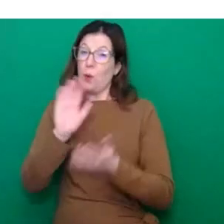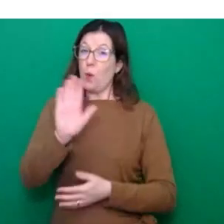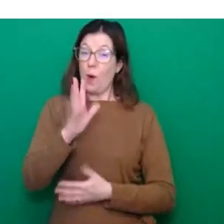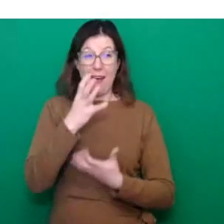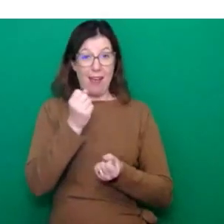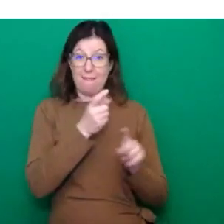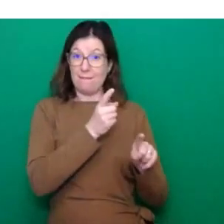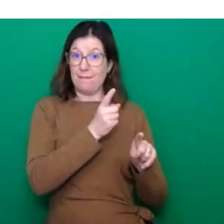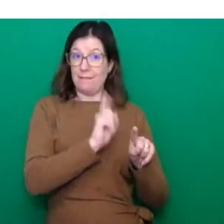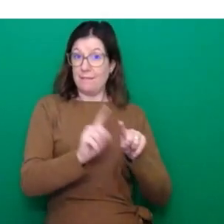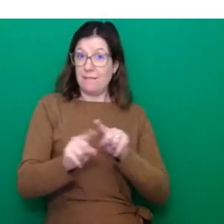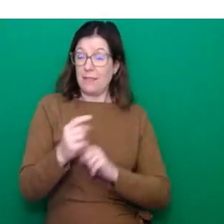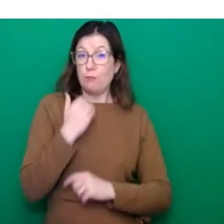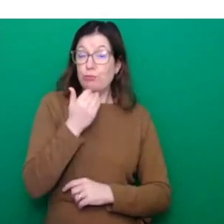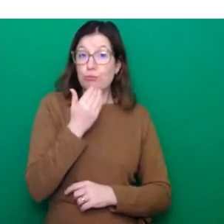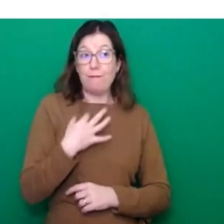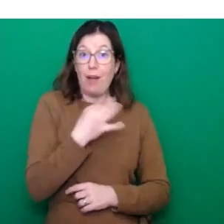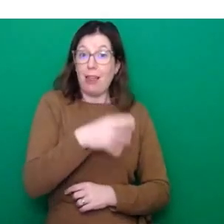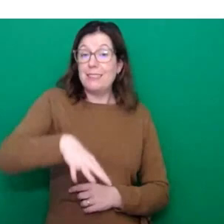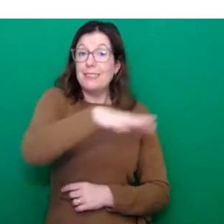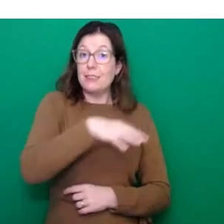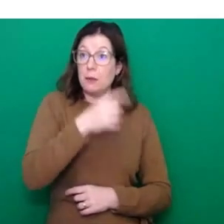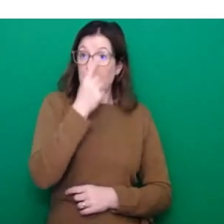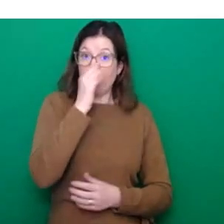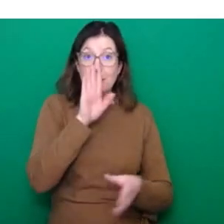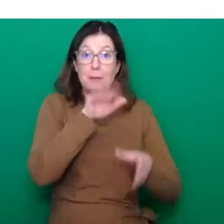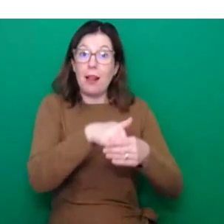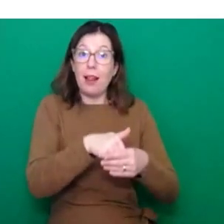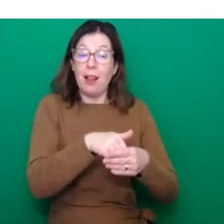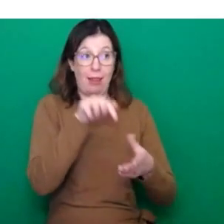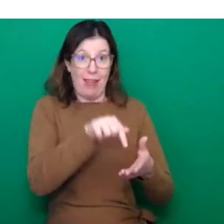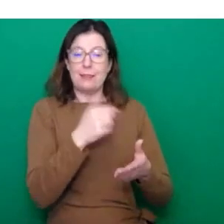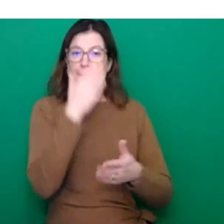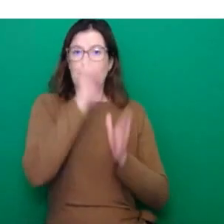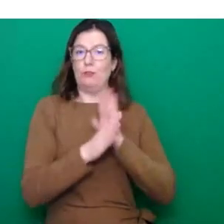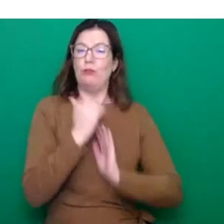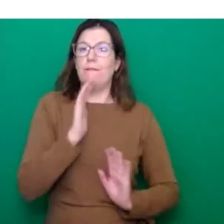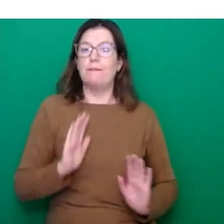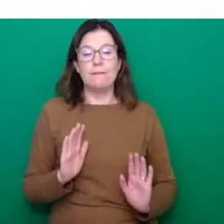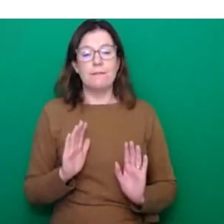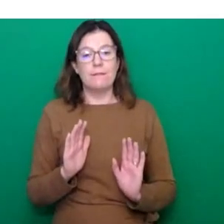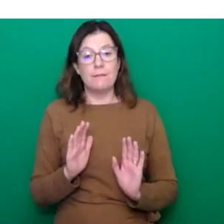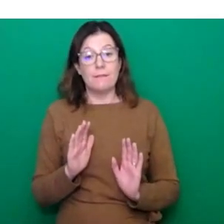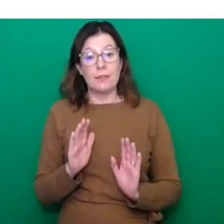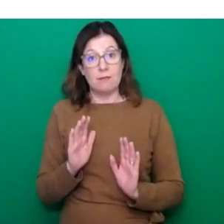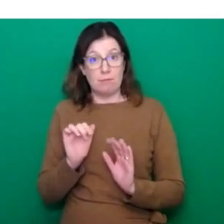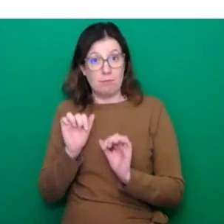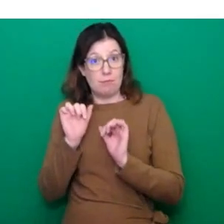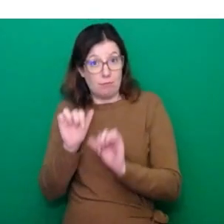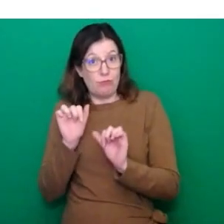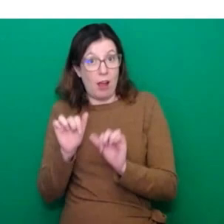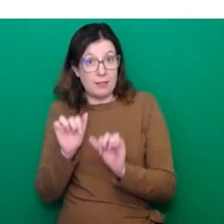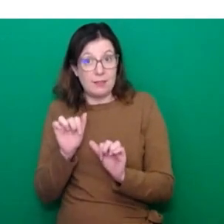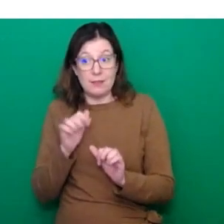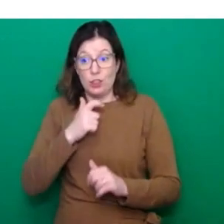experience out there in the voluntary sector. And I think absolutely what you say is right there, that there are now increasing opportunities to come into